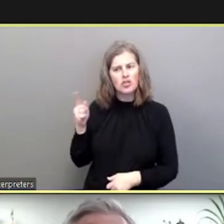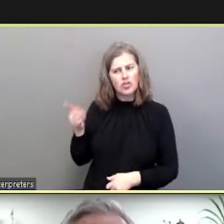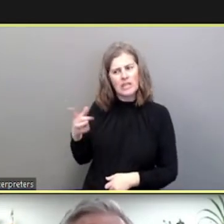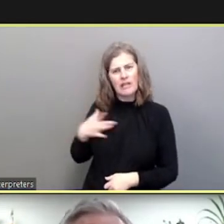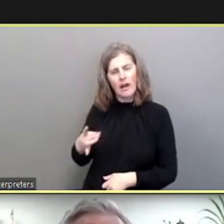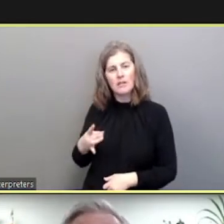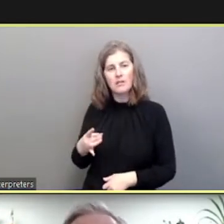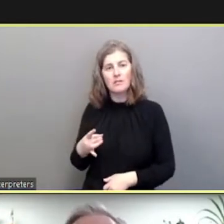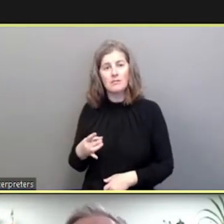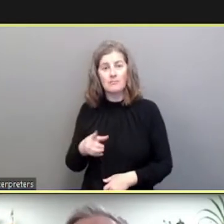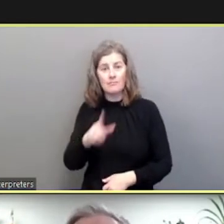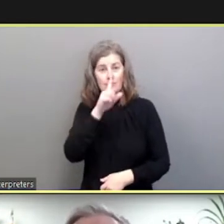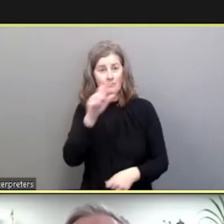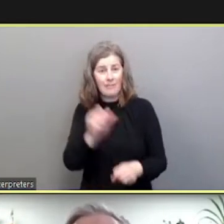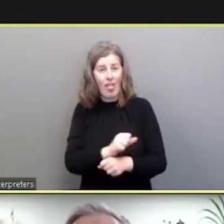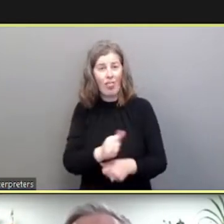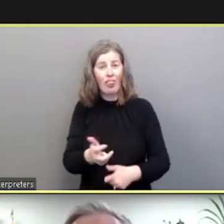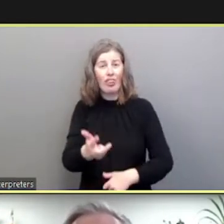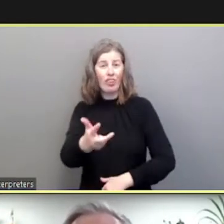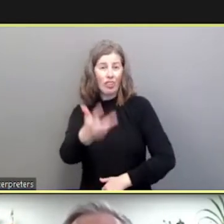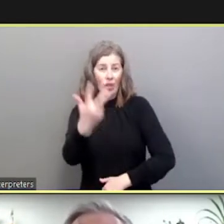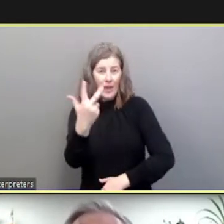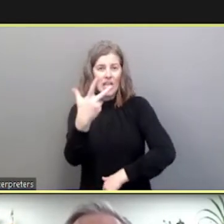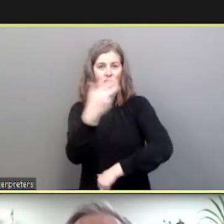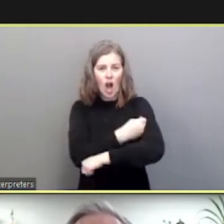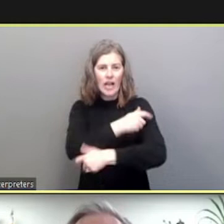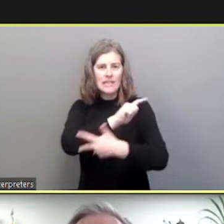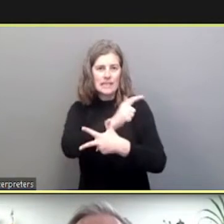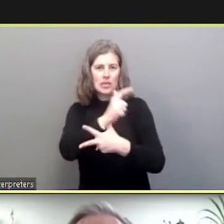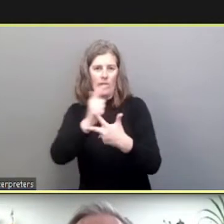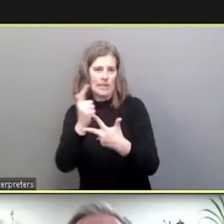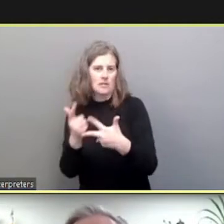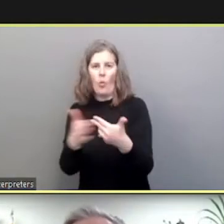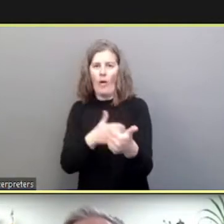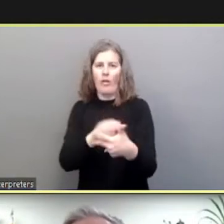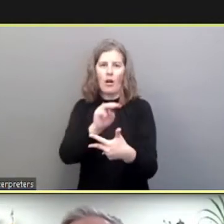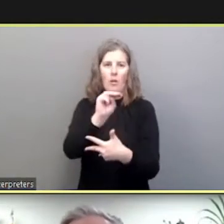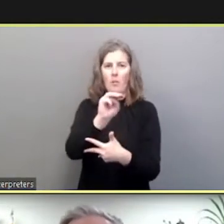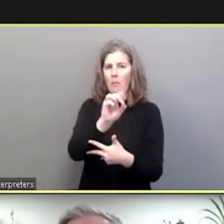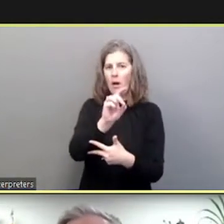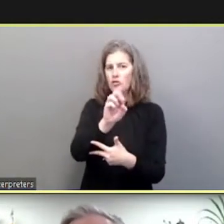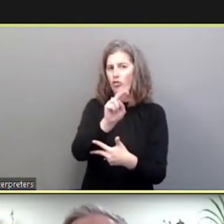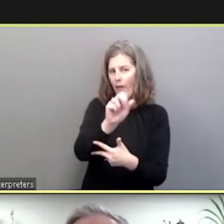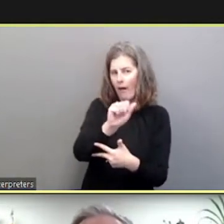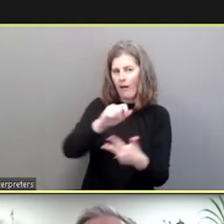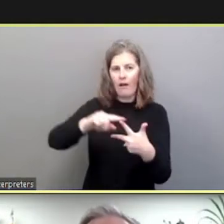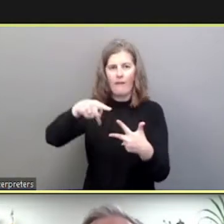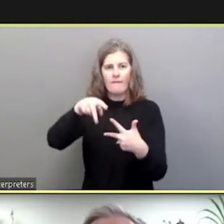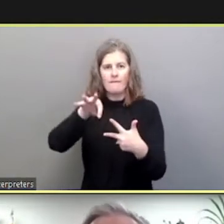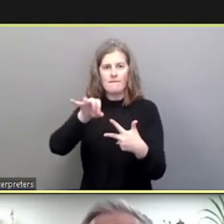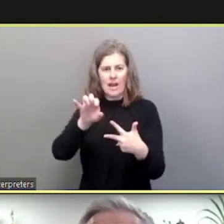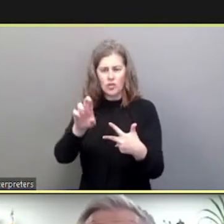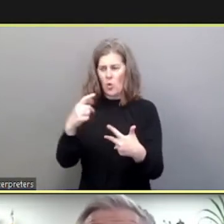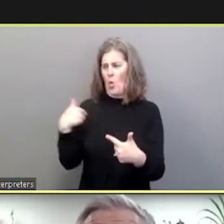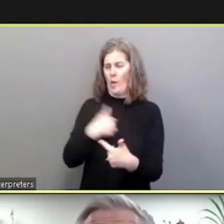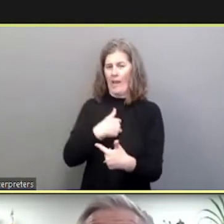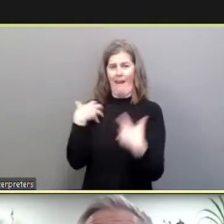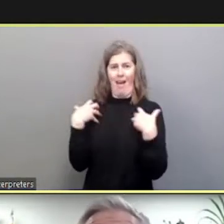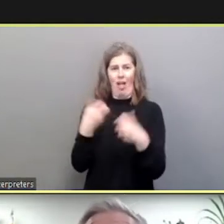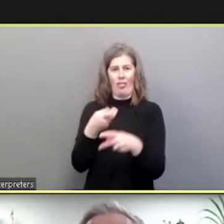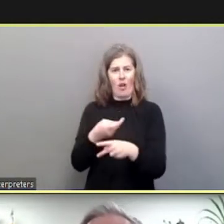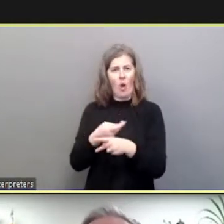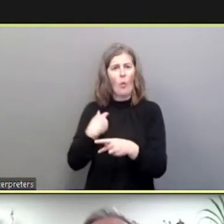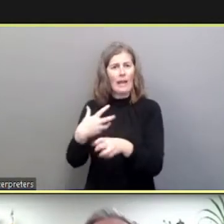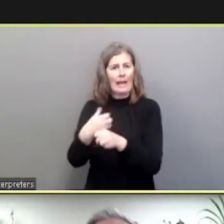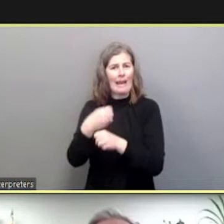is a 3-shot series, if it's Moderna or Pfizer. Those of us in healthcare get a hepatitis B